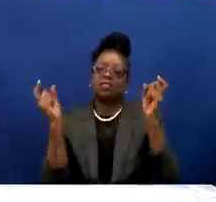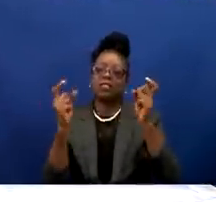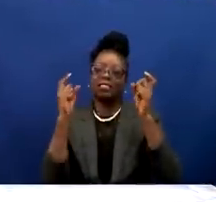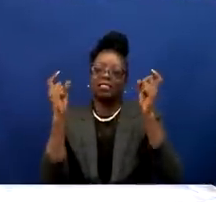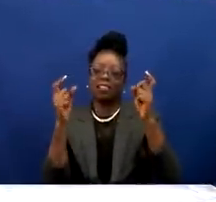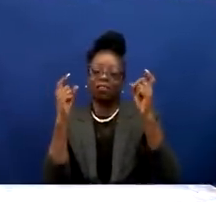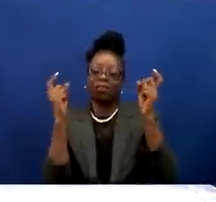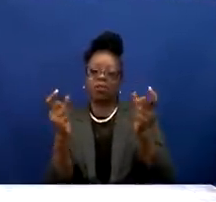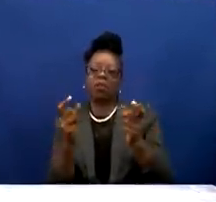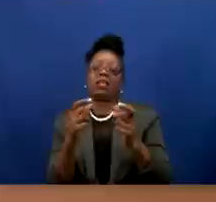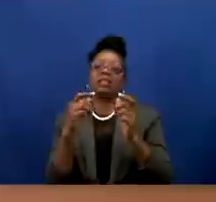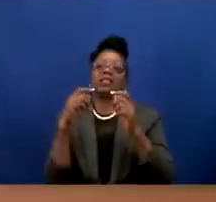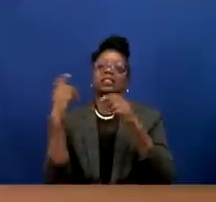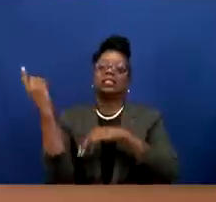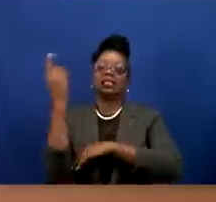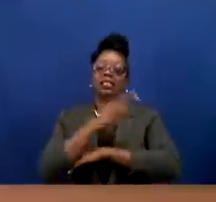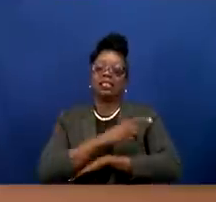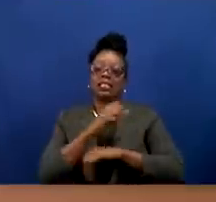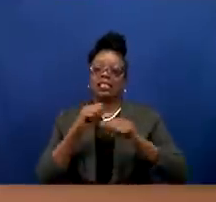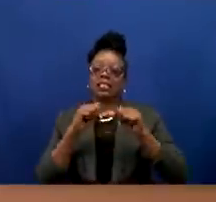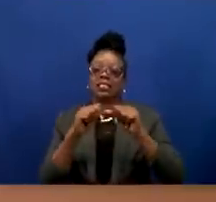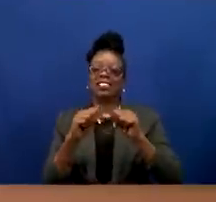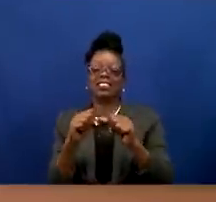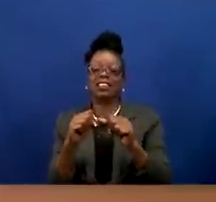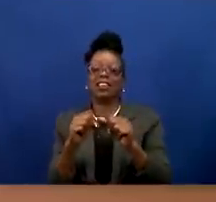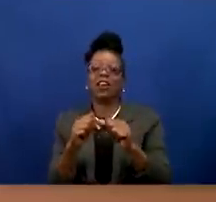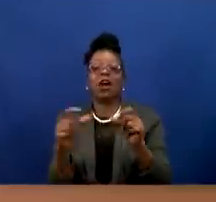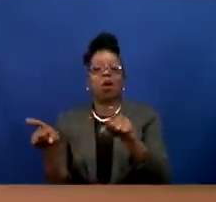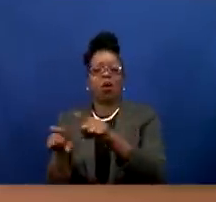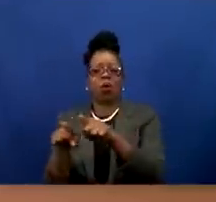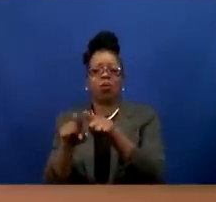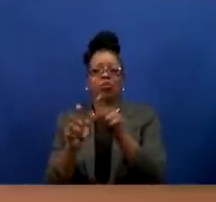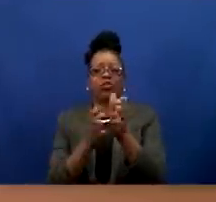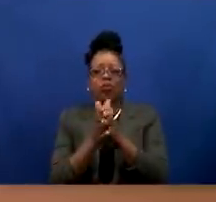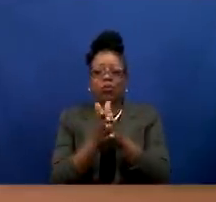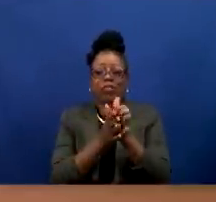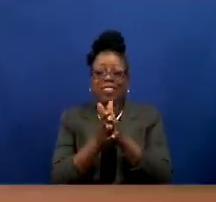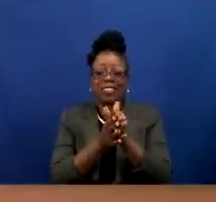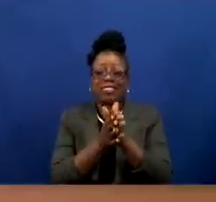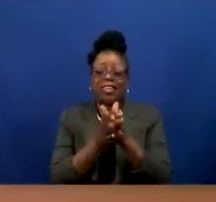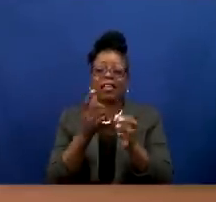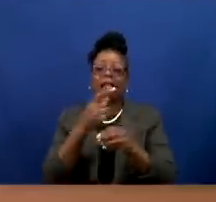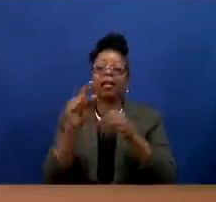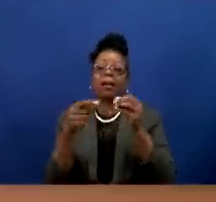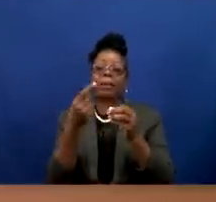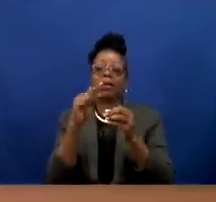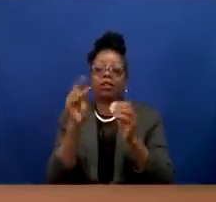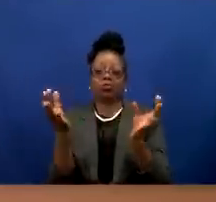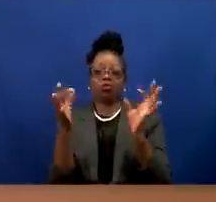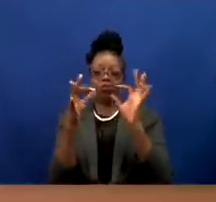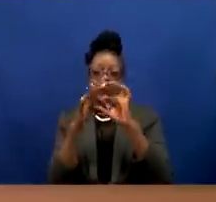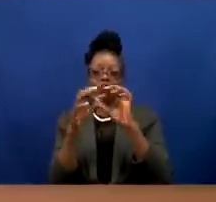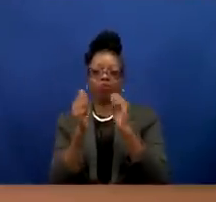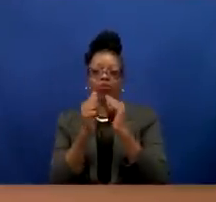Listen, I am excited about those of you who join us for prayer each and every Wednesday morning. There